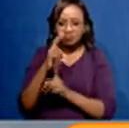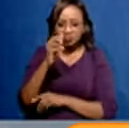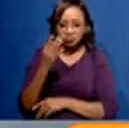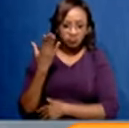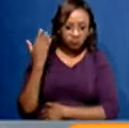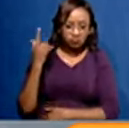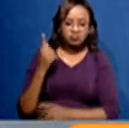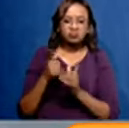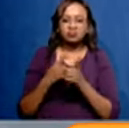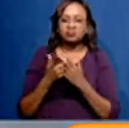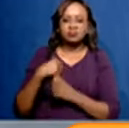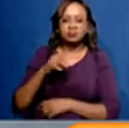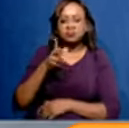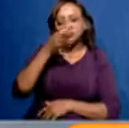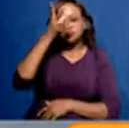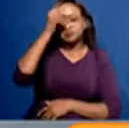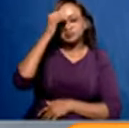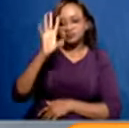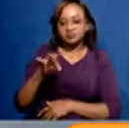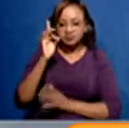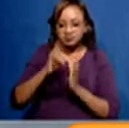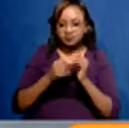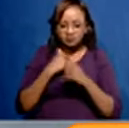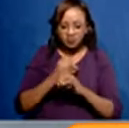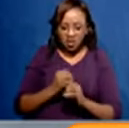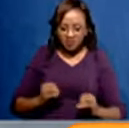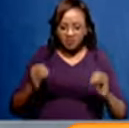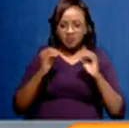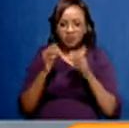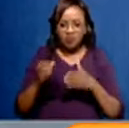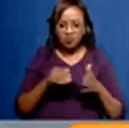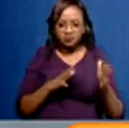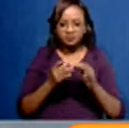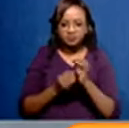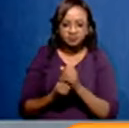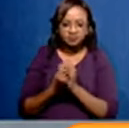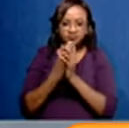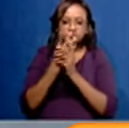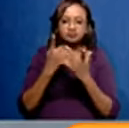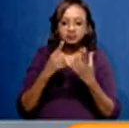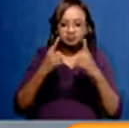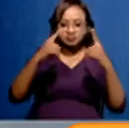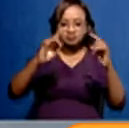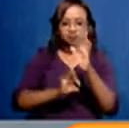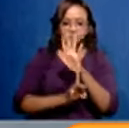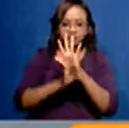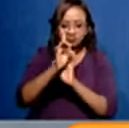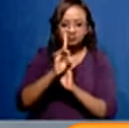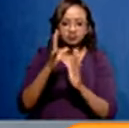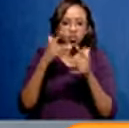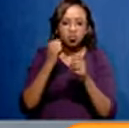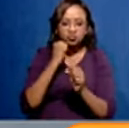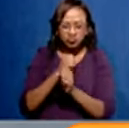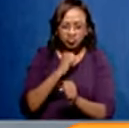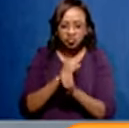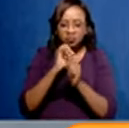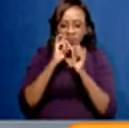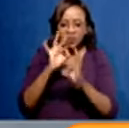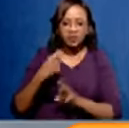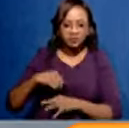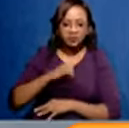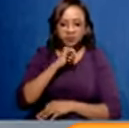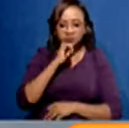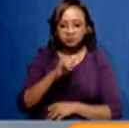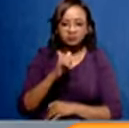no way, Jeff, for growth, prosperity, development, or jobs if you don't take into account